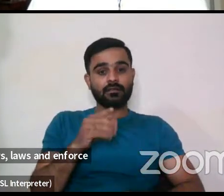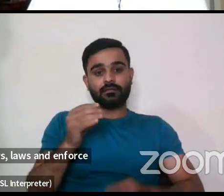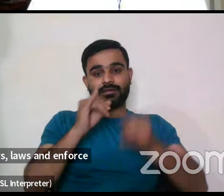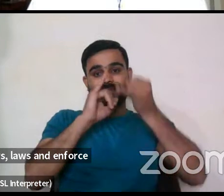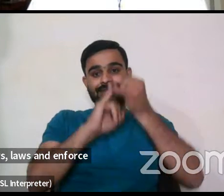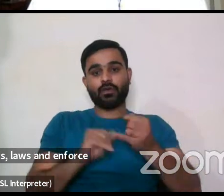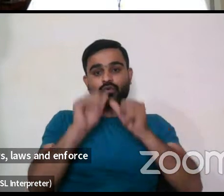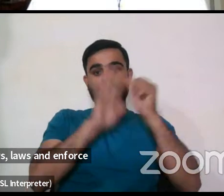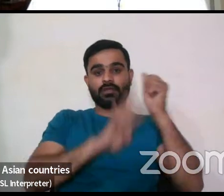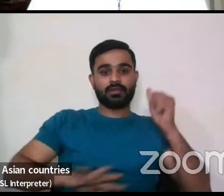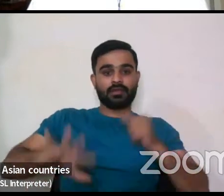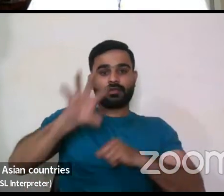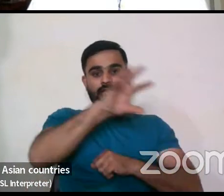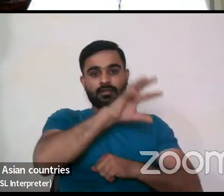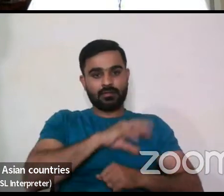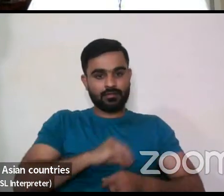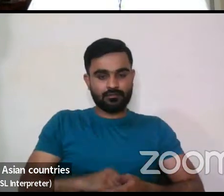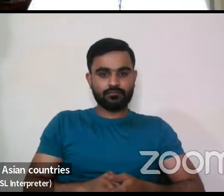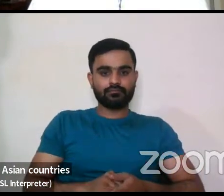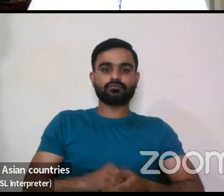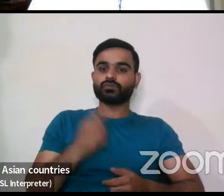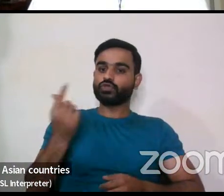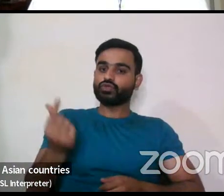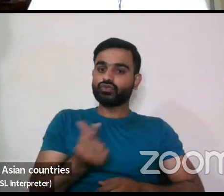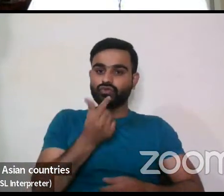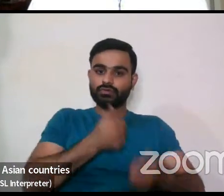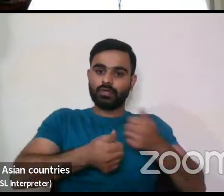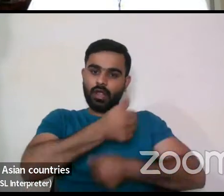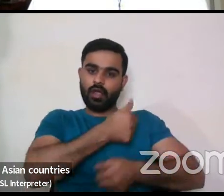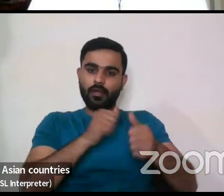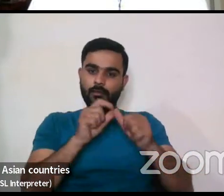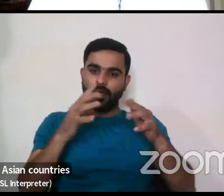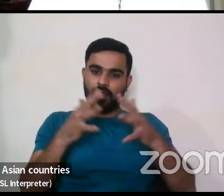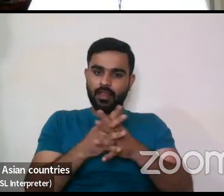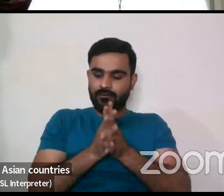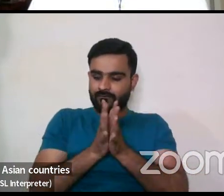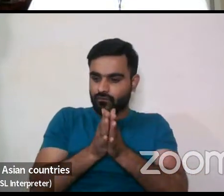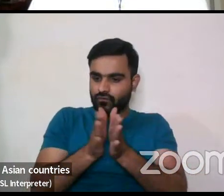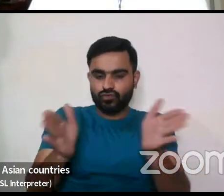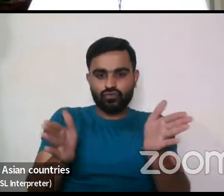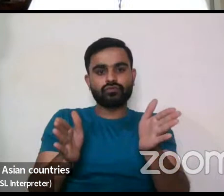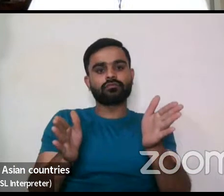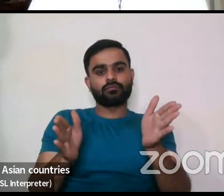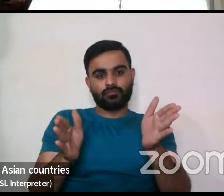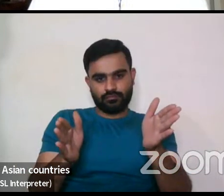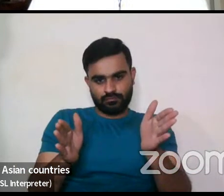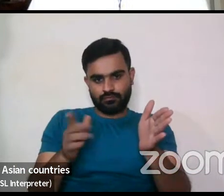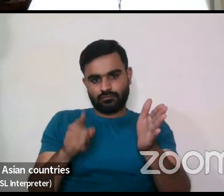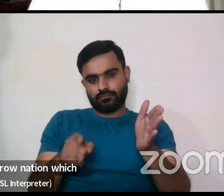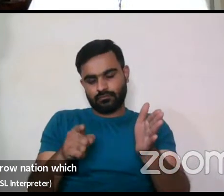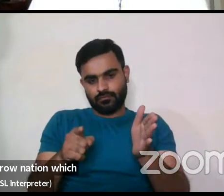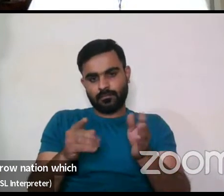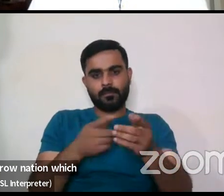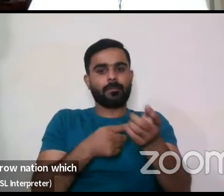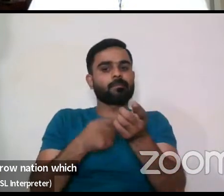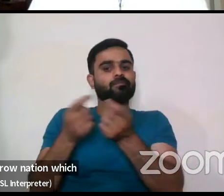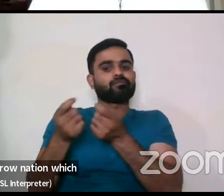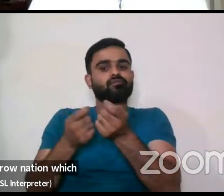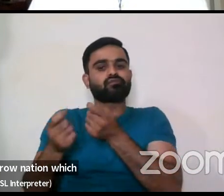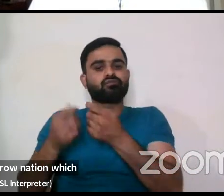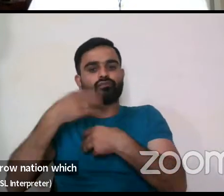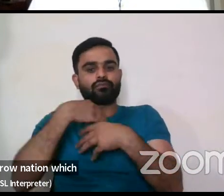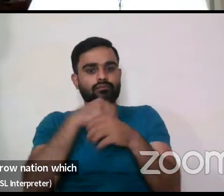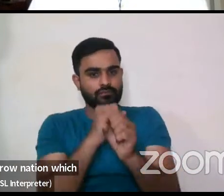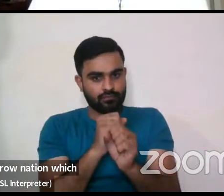Asian countries to use the competition law and the narrow niche in which it operates, but also to